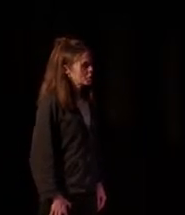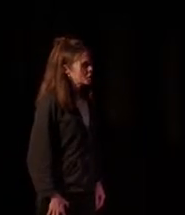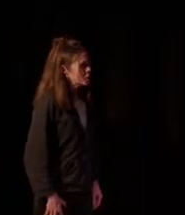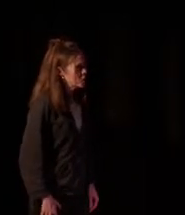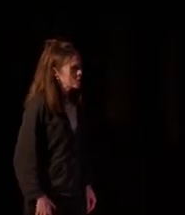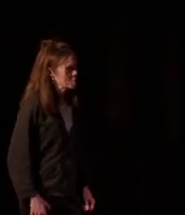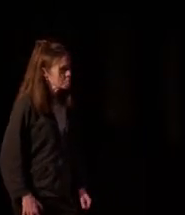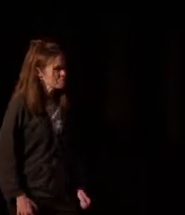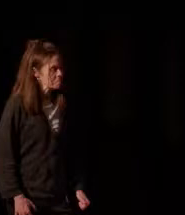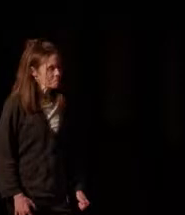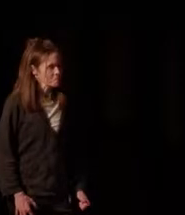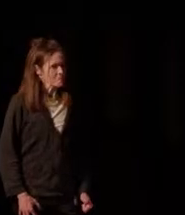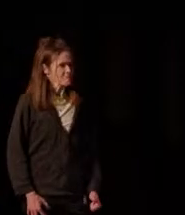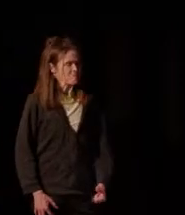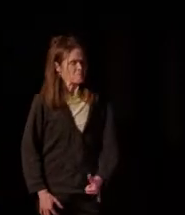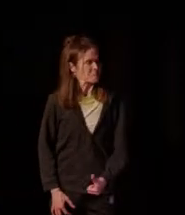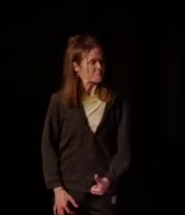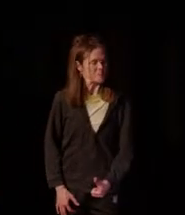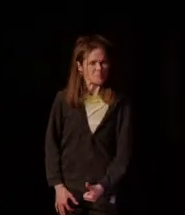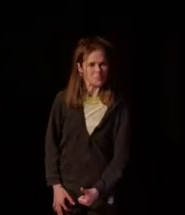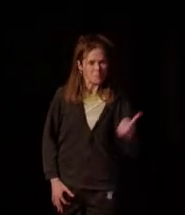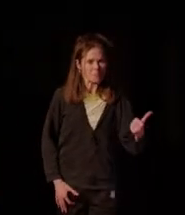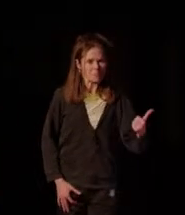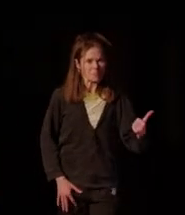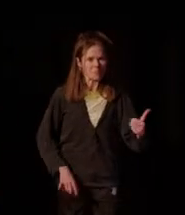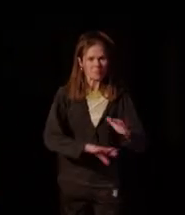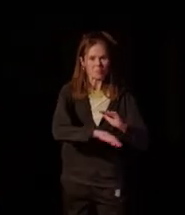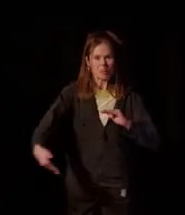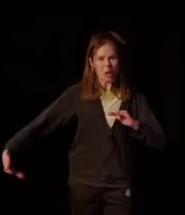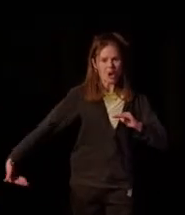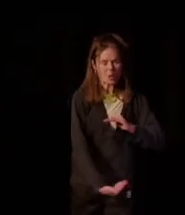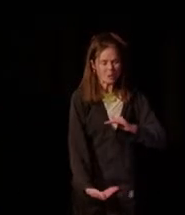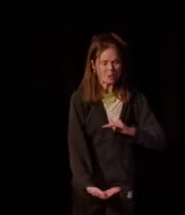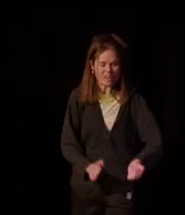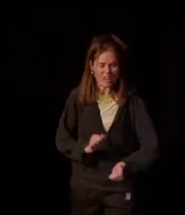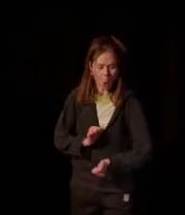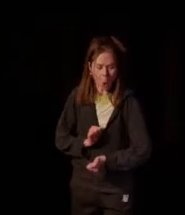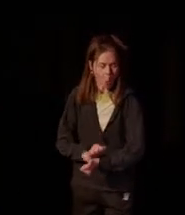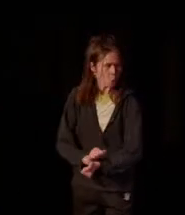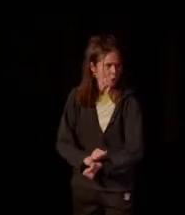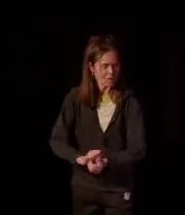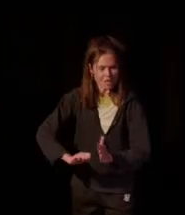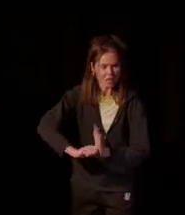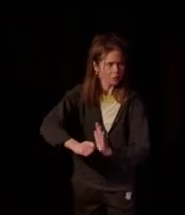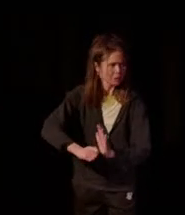Go! Do my bidding! Off!